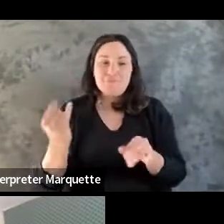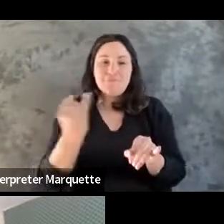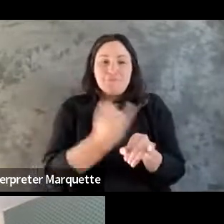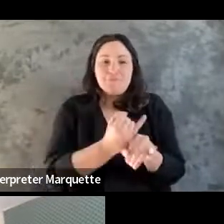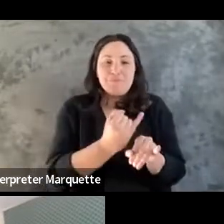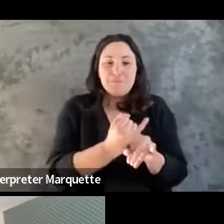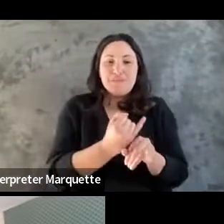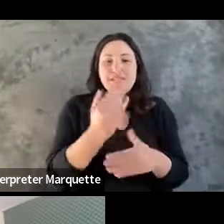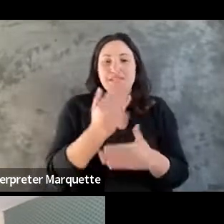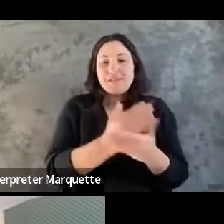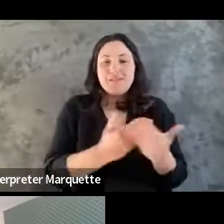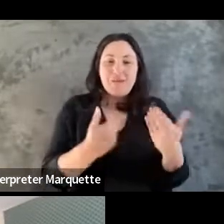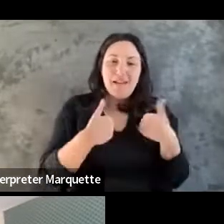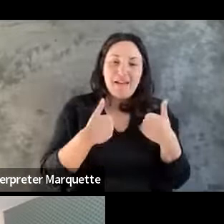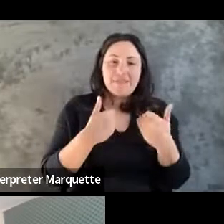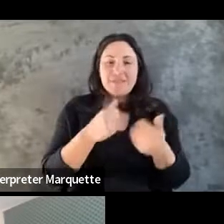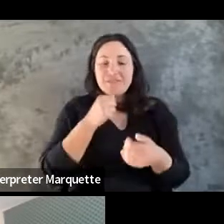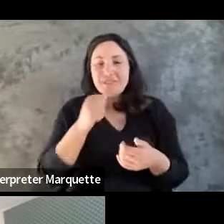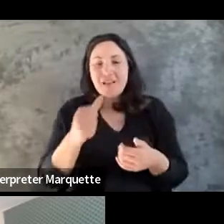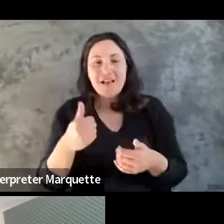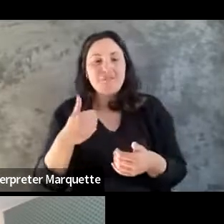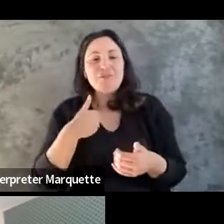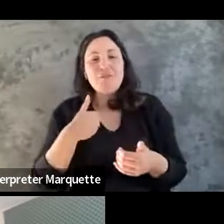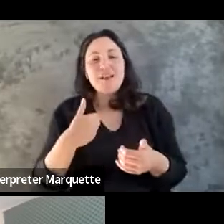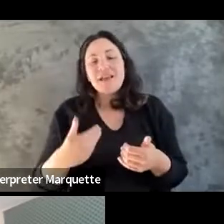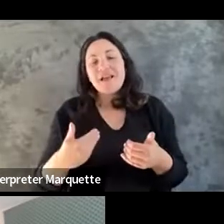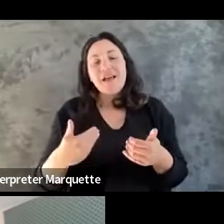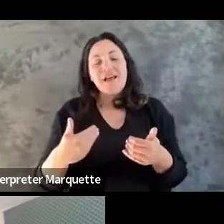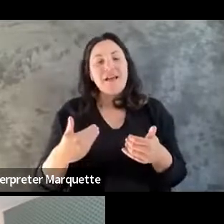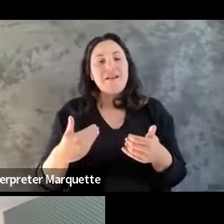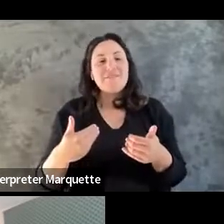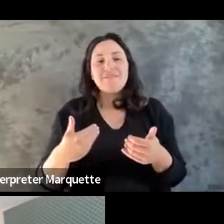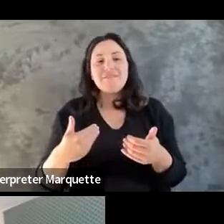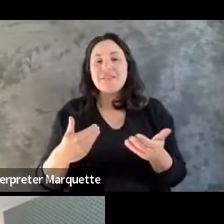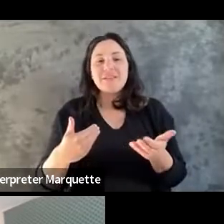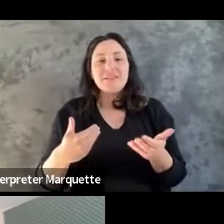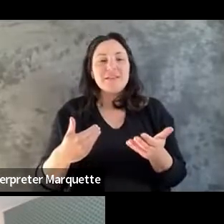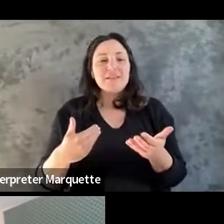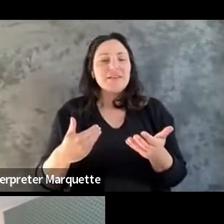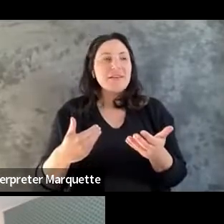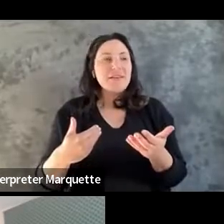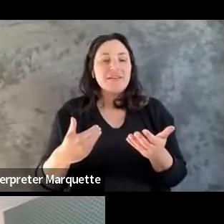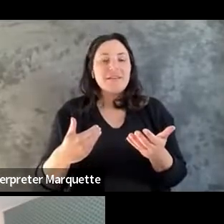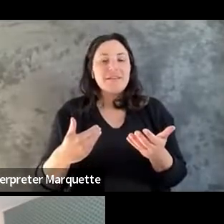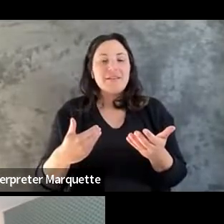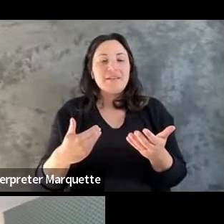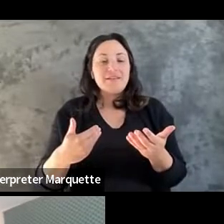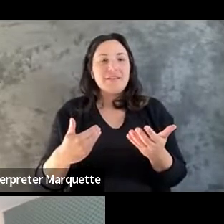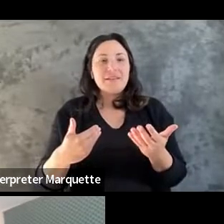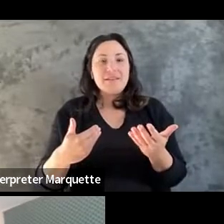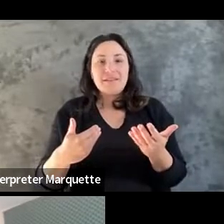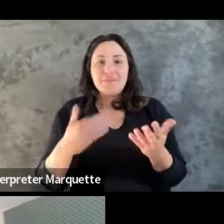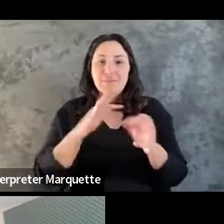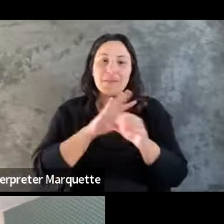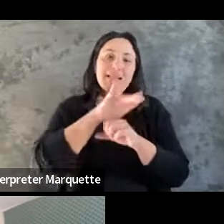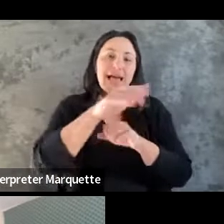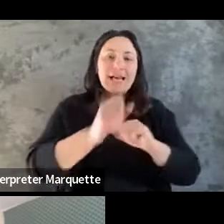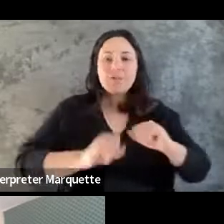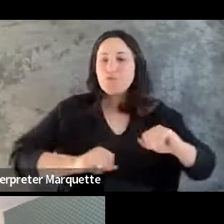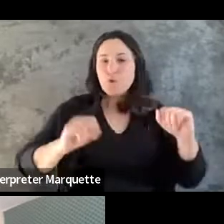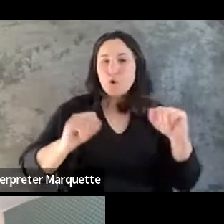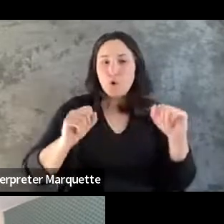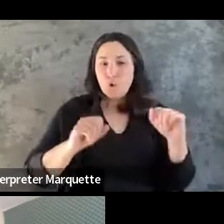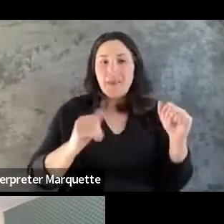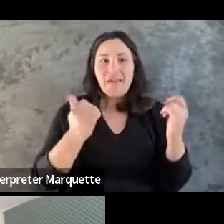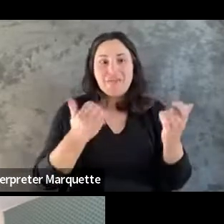of you haven't, we don't have endless facilities. We do not have we have every little nook and cranny kind of booked up.